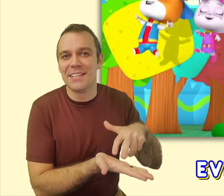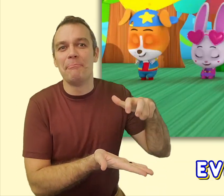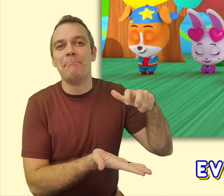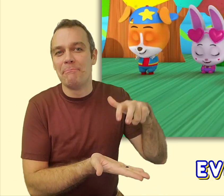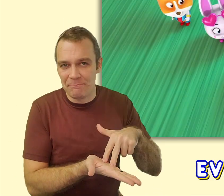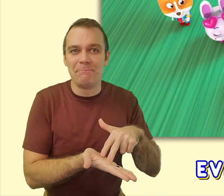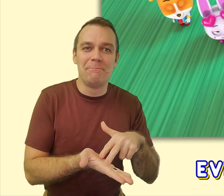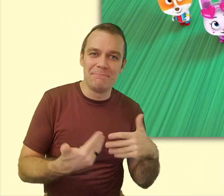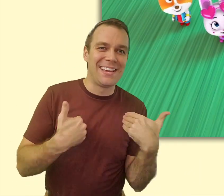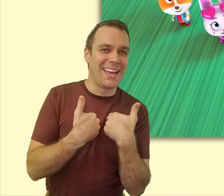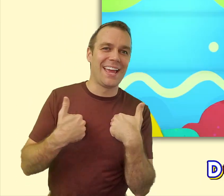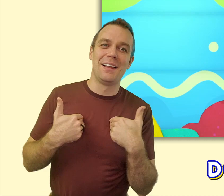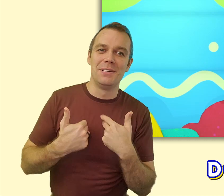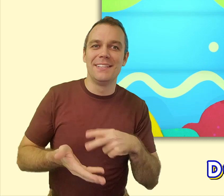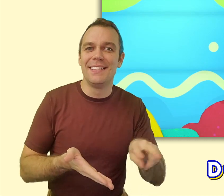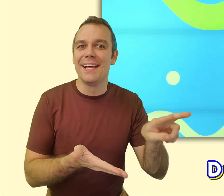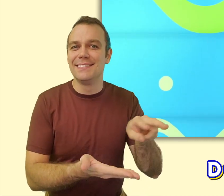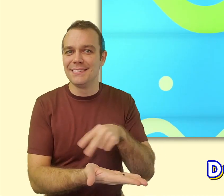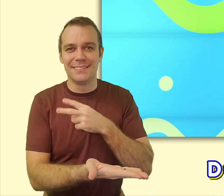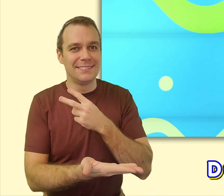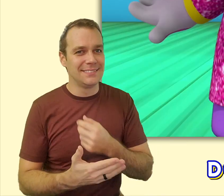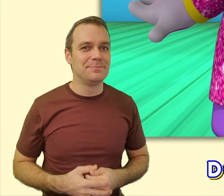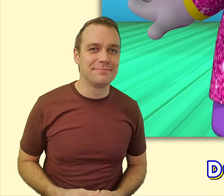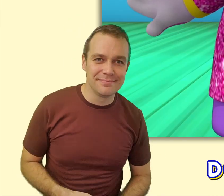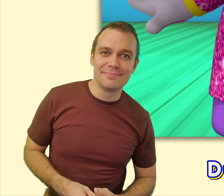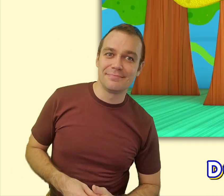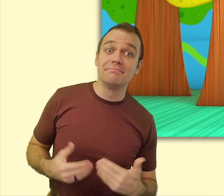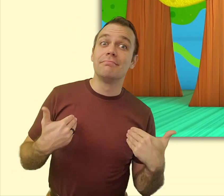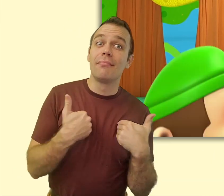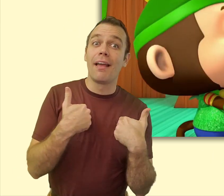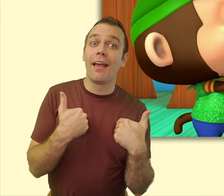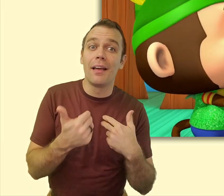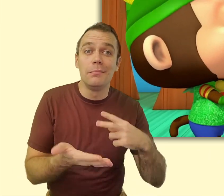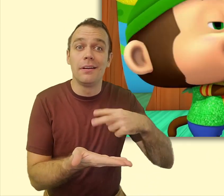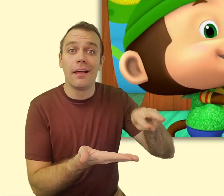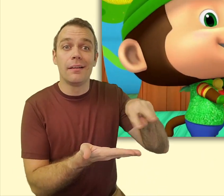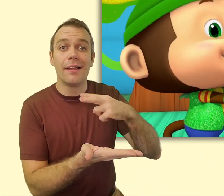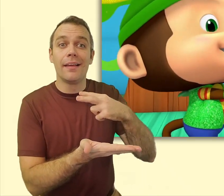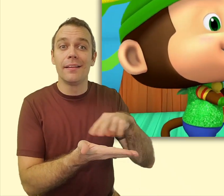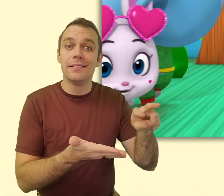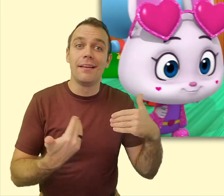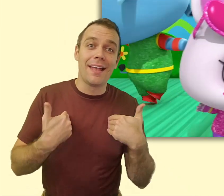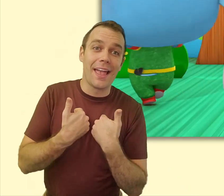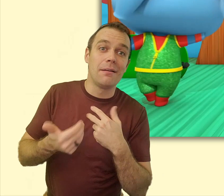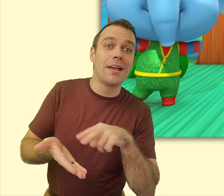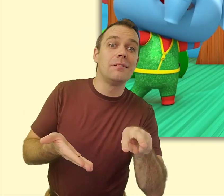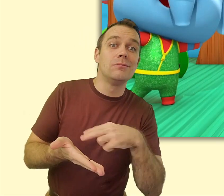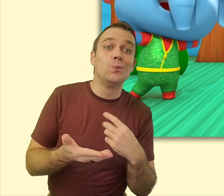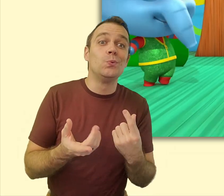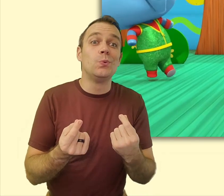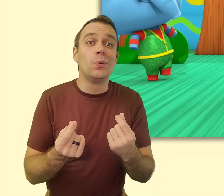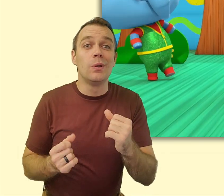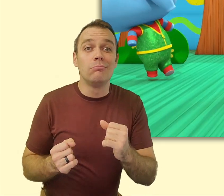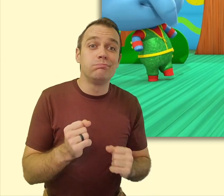Everybody jump around, doing the animal dance. The animal dance, the animal dance.